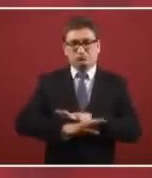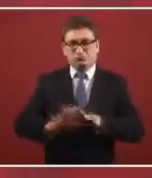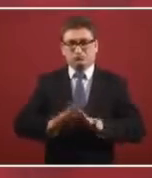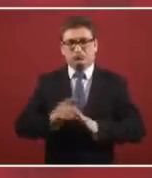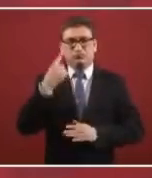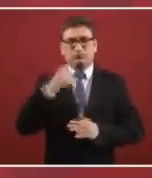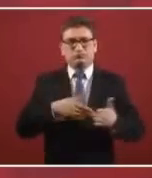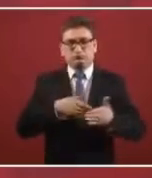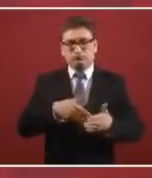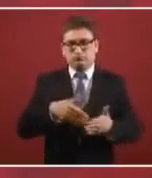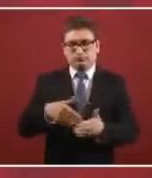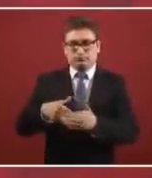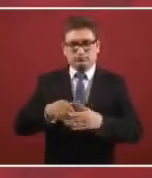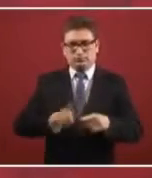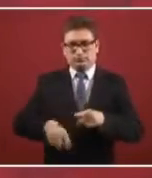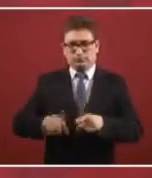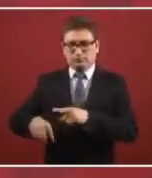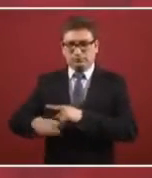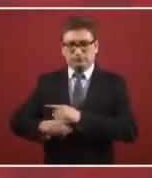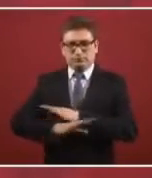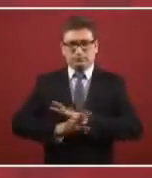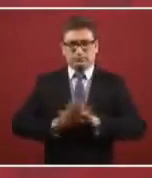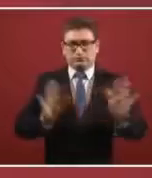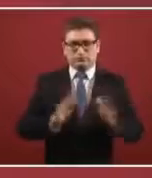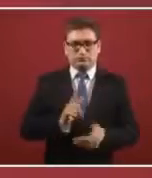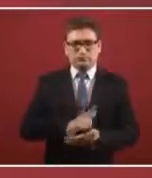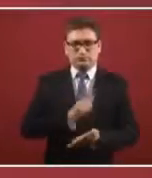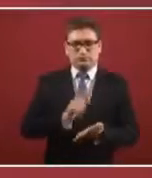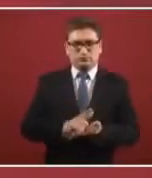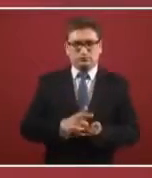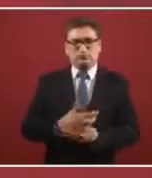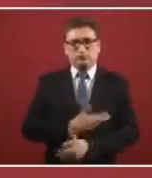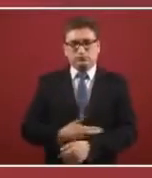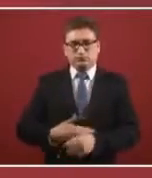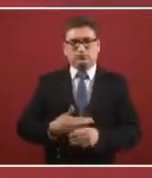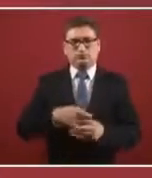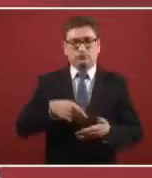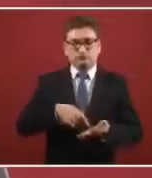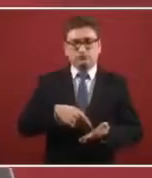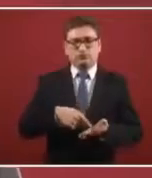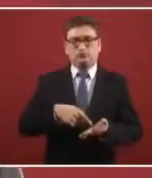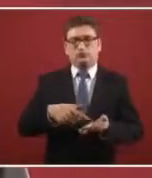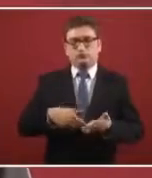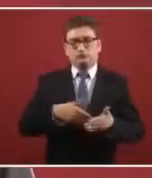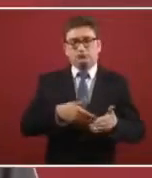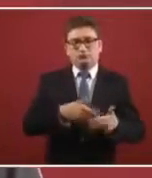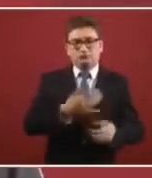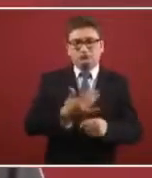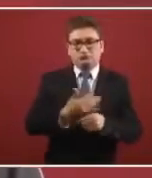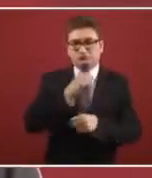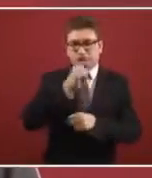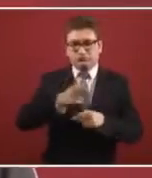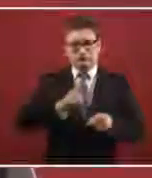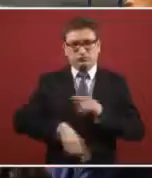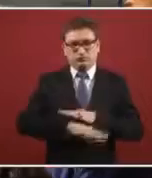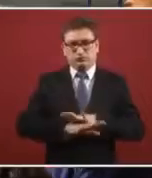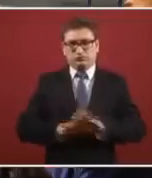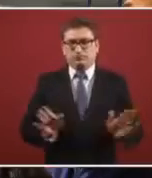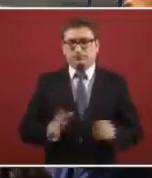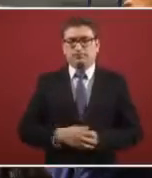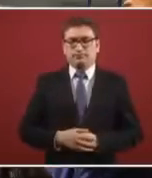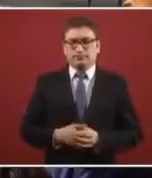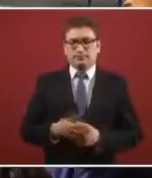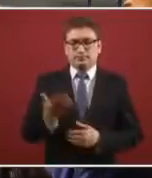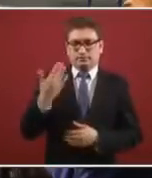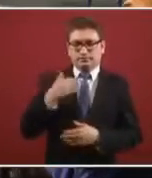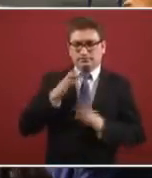be no limitation, no obstacles, legal o legislative, jurídico a los trabajos de judicial to the investigación. Ya dimos cuenta de las investigation.